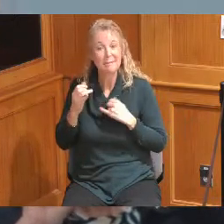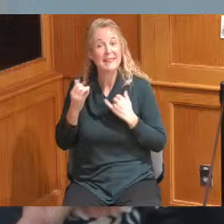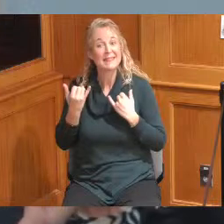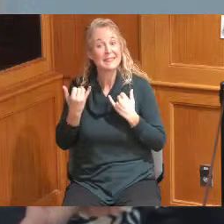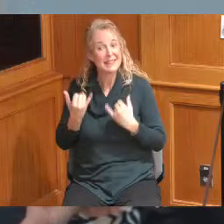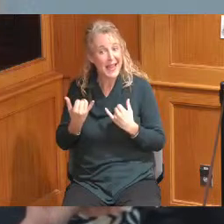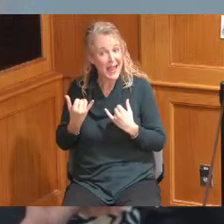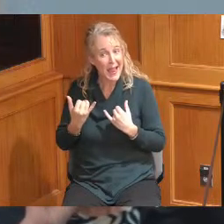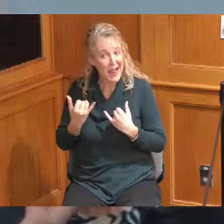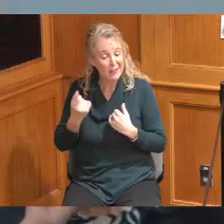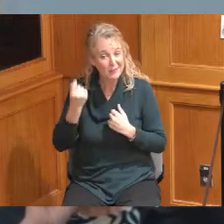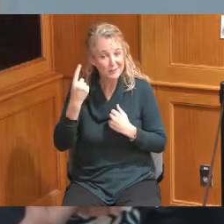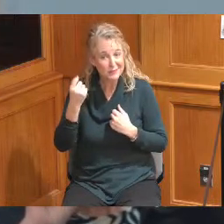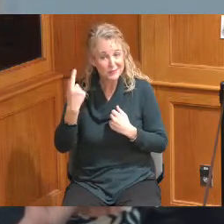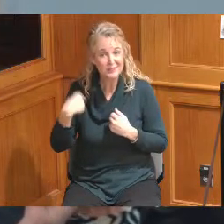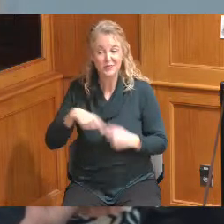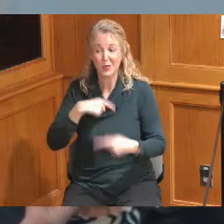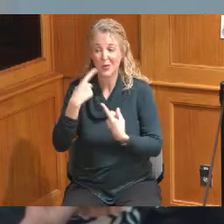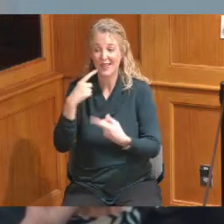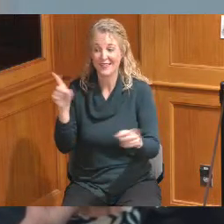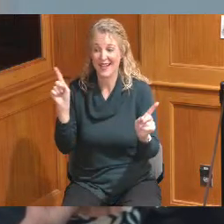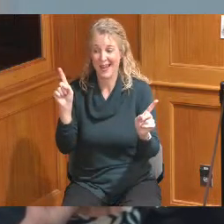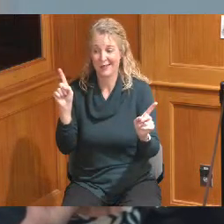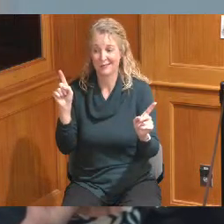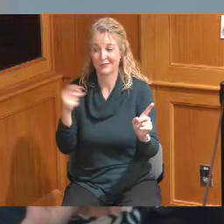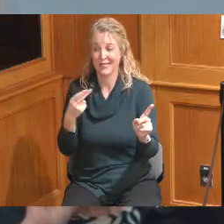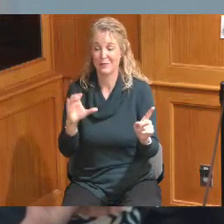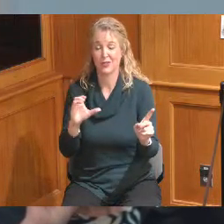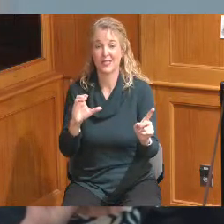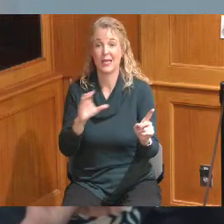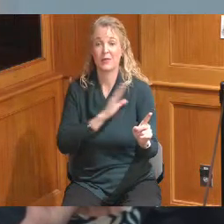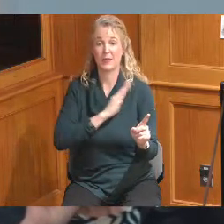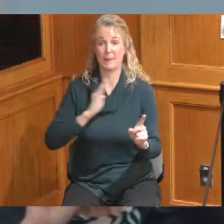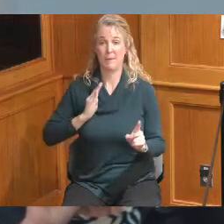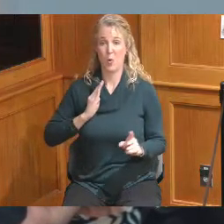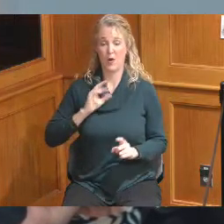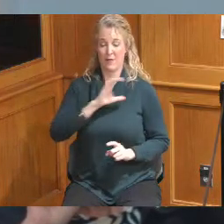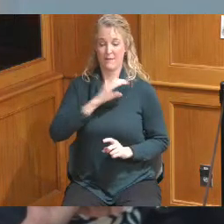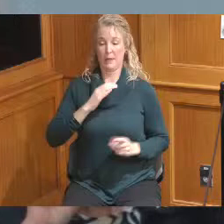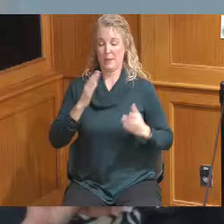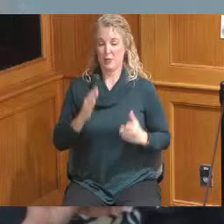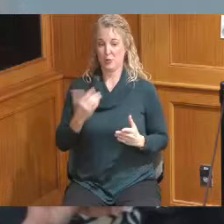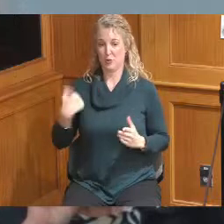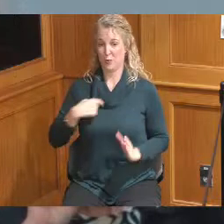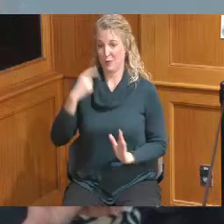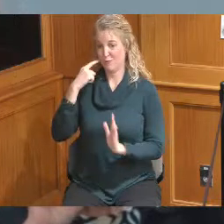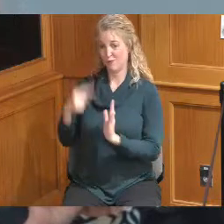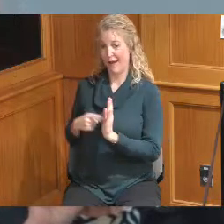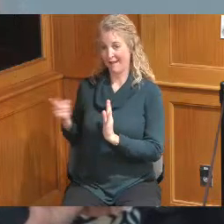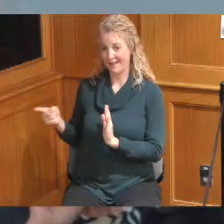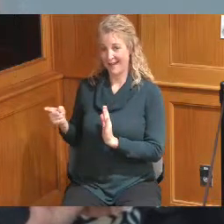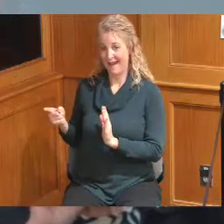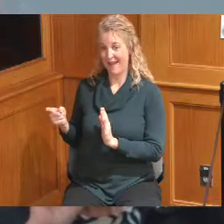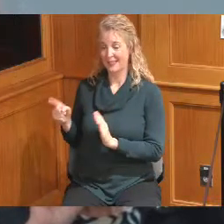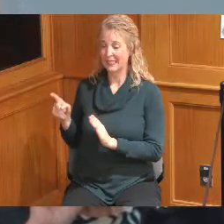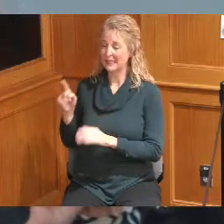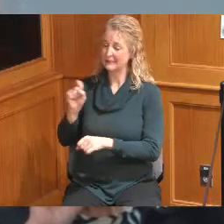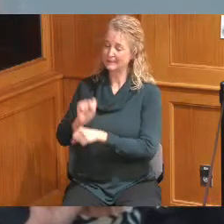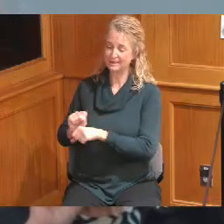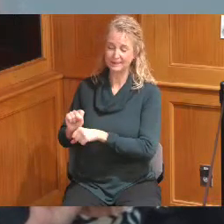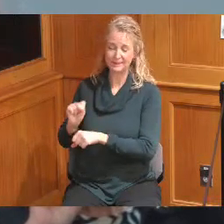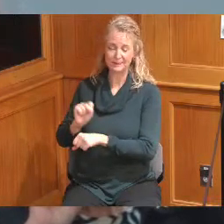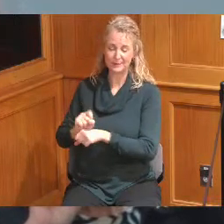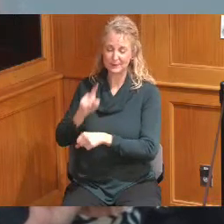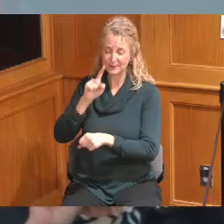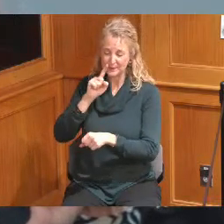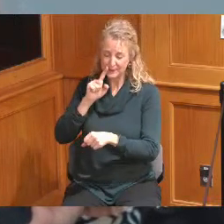Now, therefore be it proclaimed that the Hamilton County Board of Commissioners recognizes the dedication